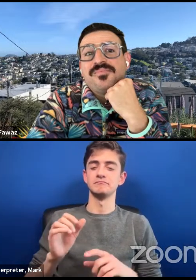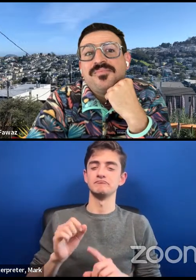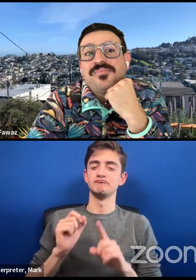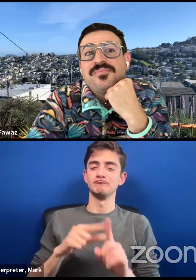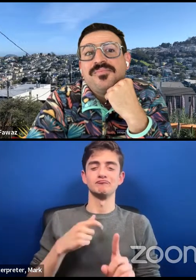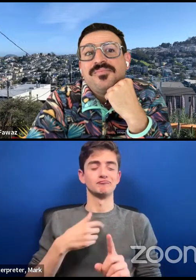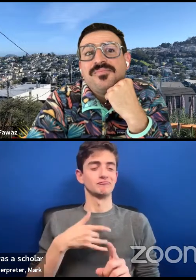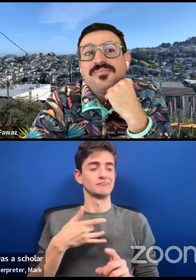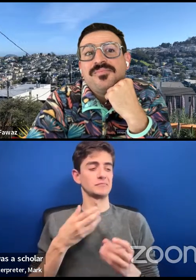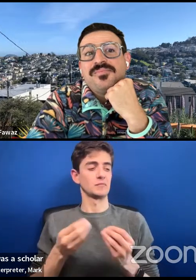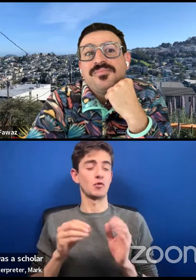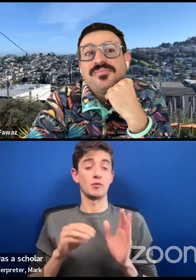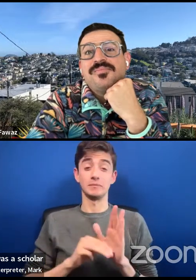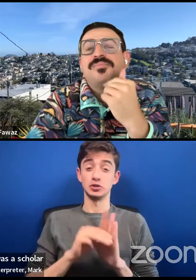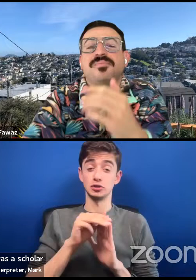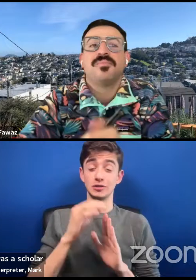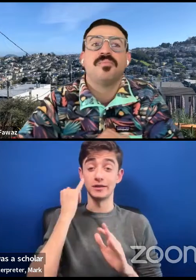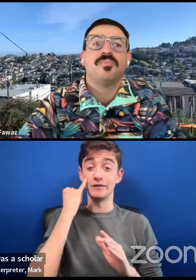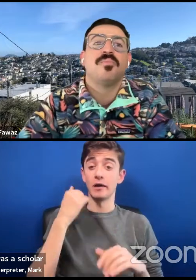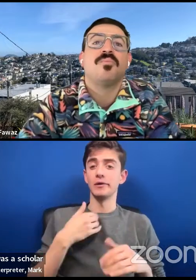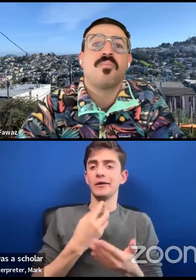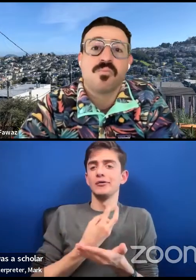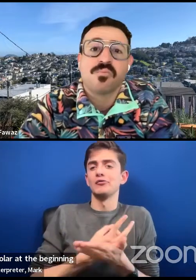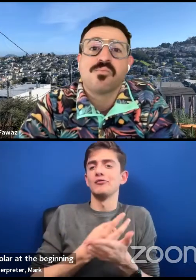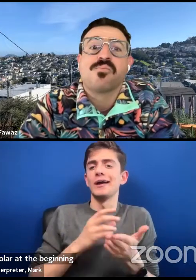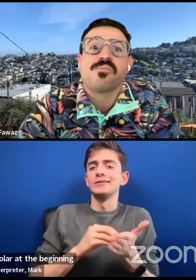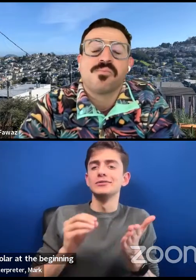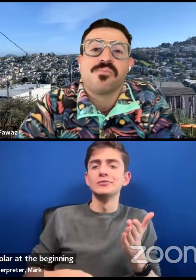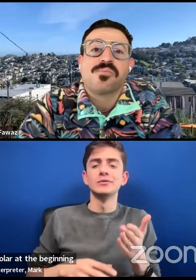I was a scholar at the beginning of my career, if I was a grad student,